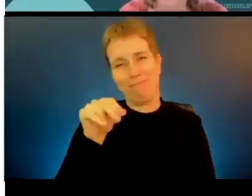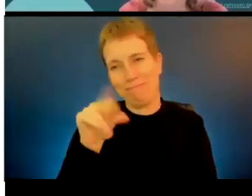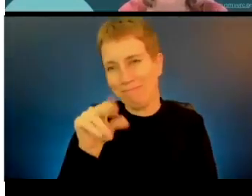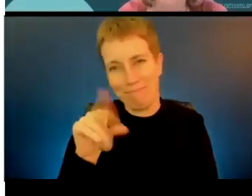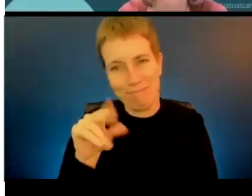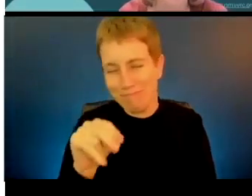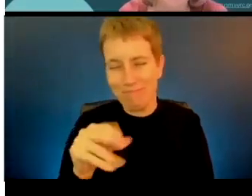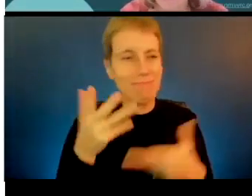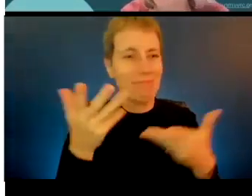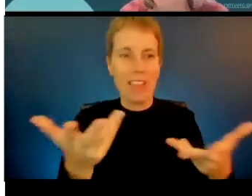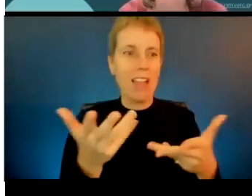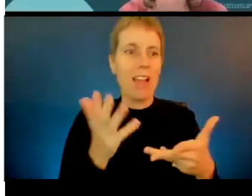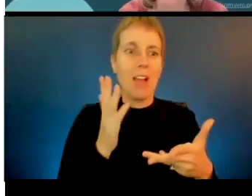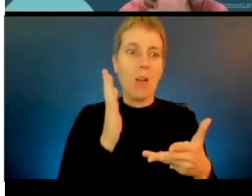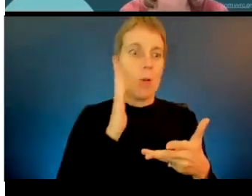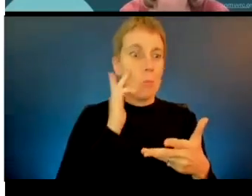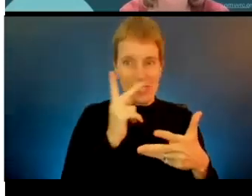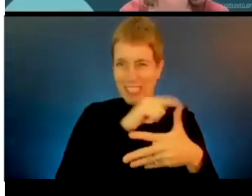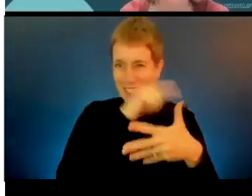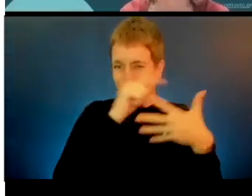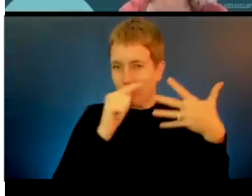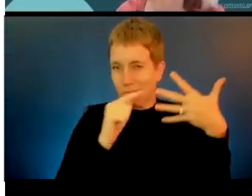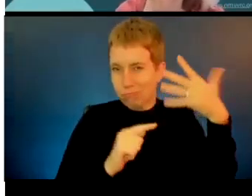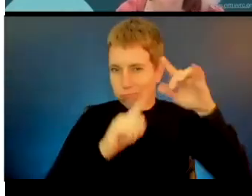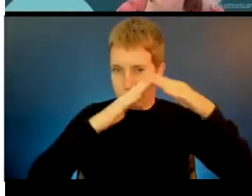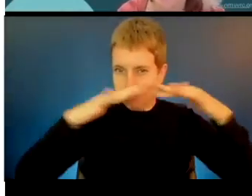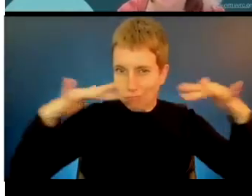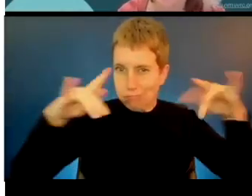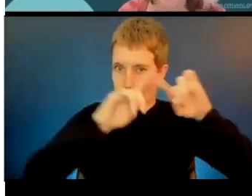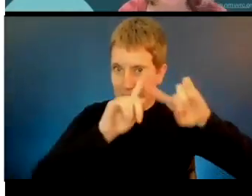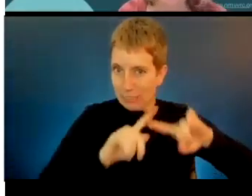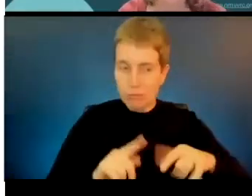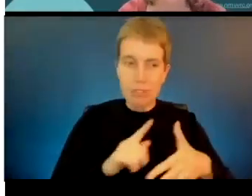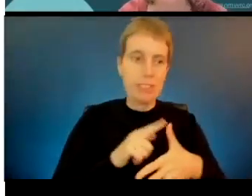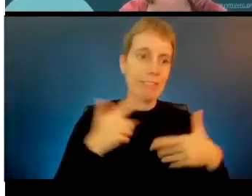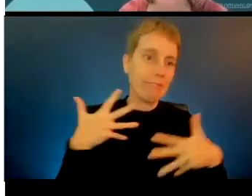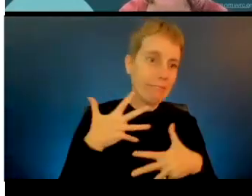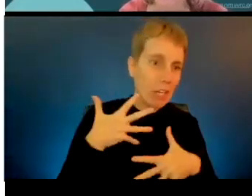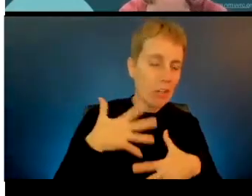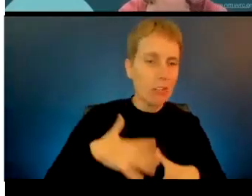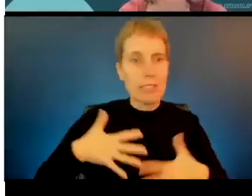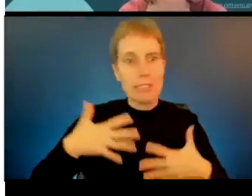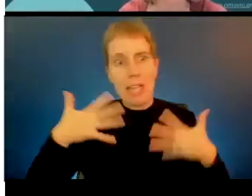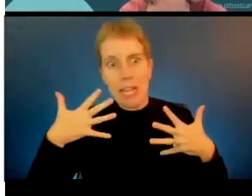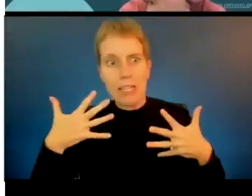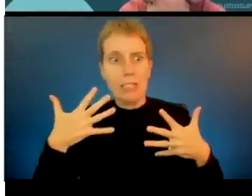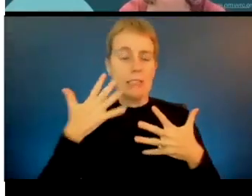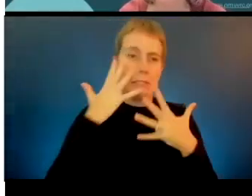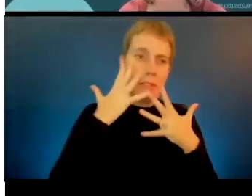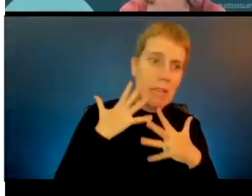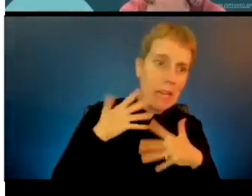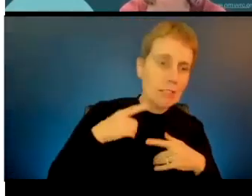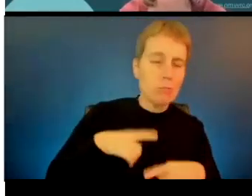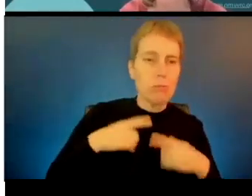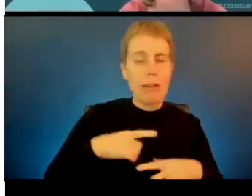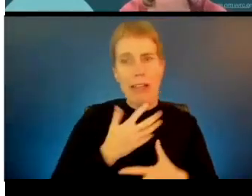anger, a lot of feelings like the world is no longer safe. And then, as Dr. Reingold mentioned, just